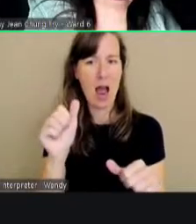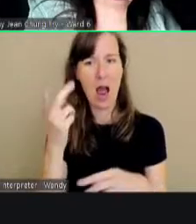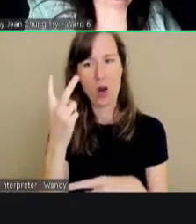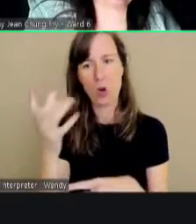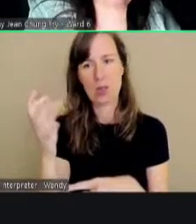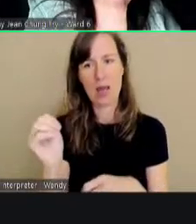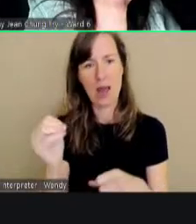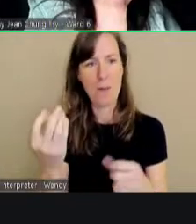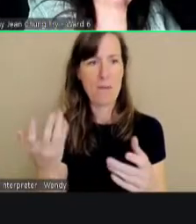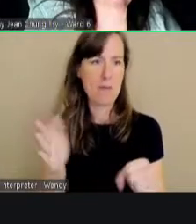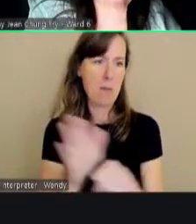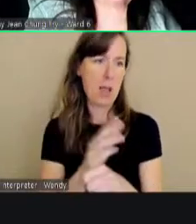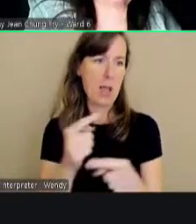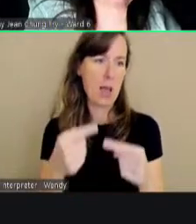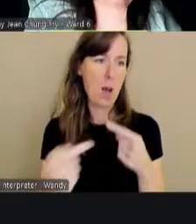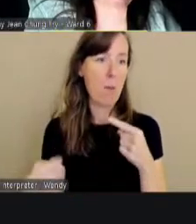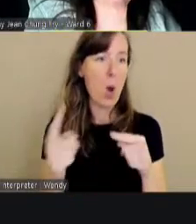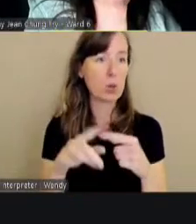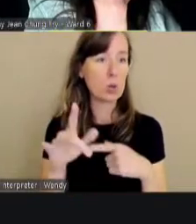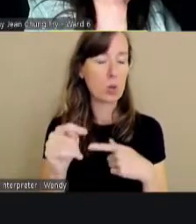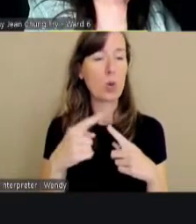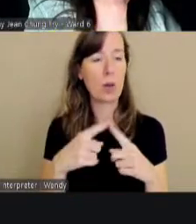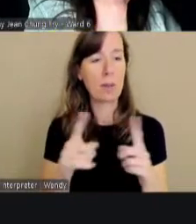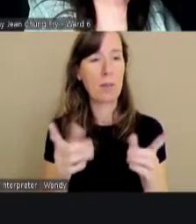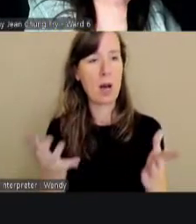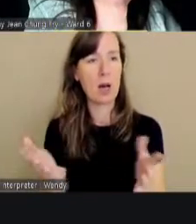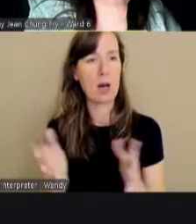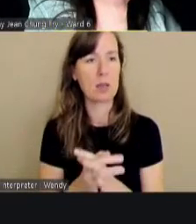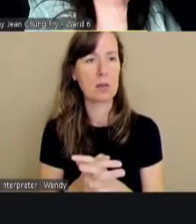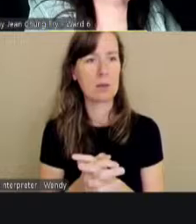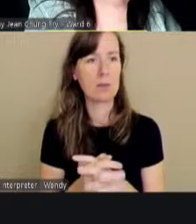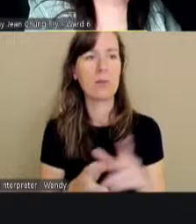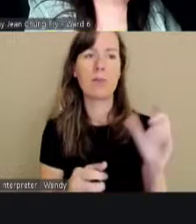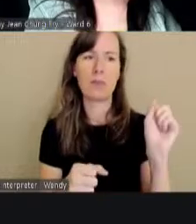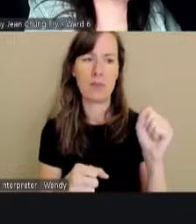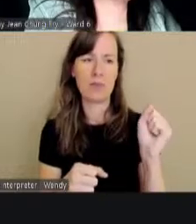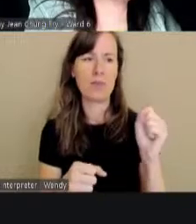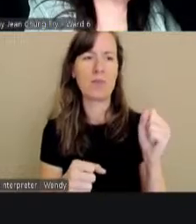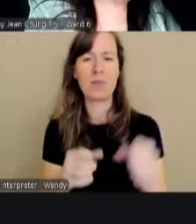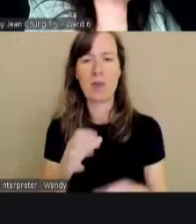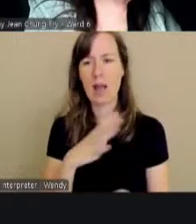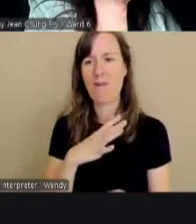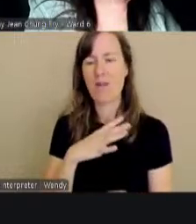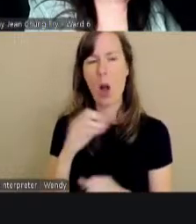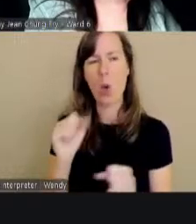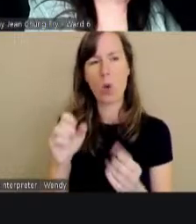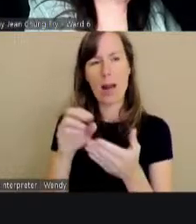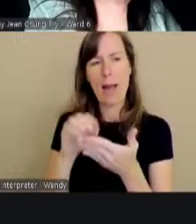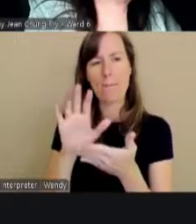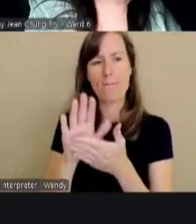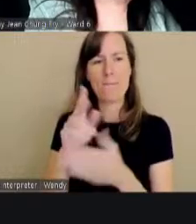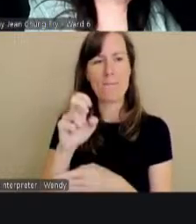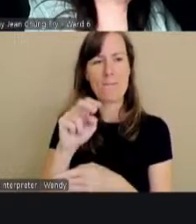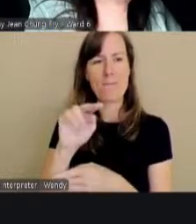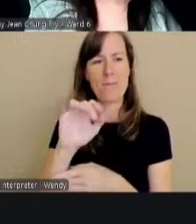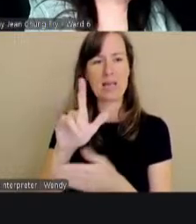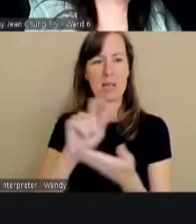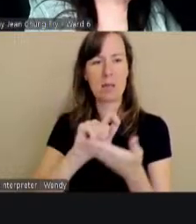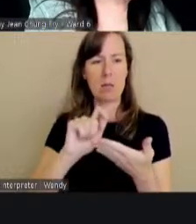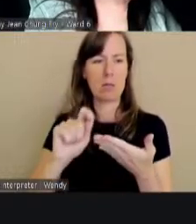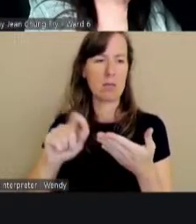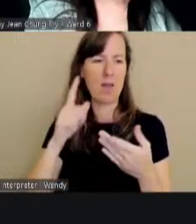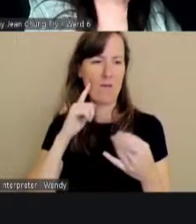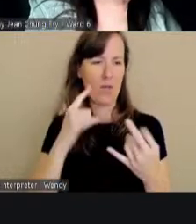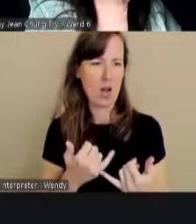per se. And I think that's fine. We can pencil it in. I think we can pencil it in for now. I think it would also make